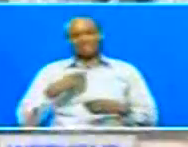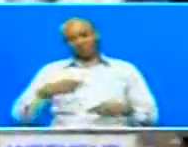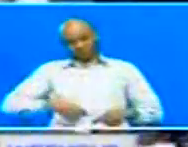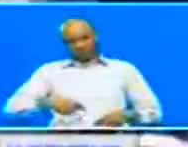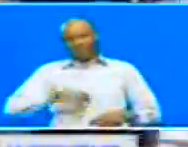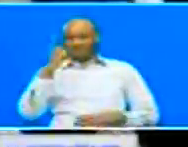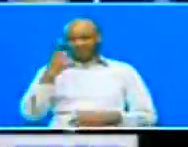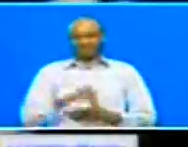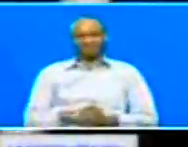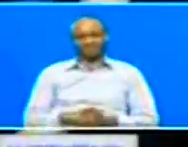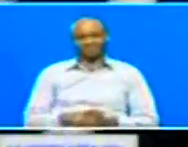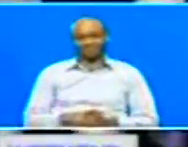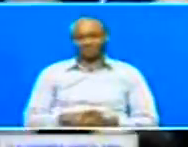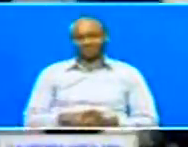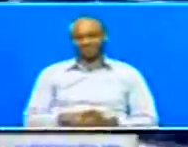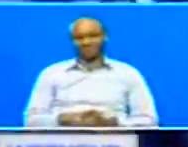fat?